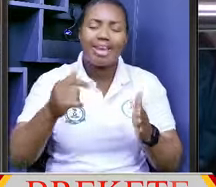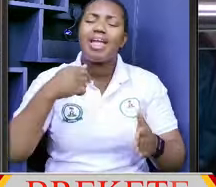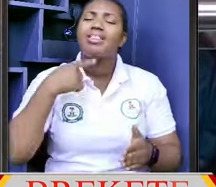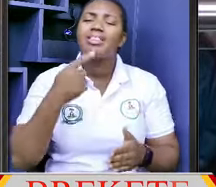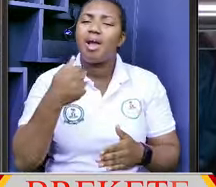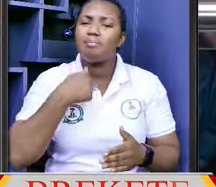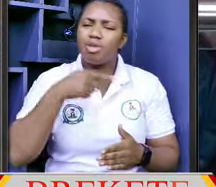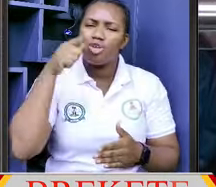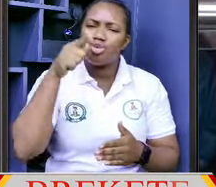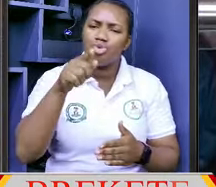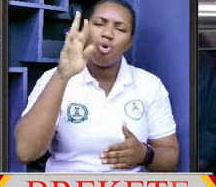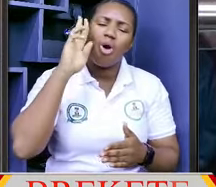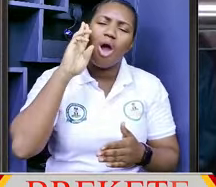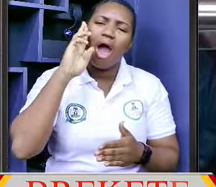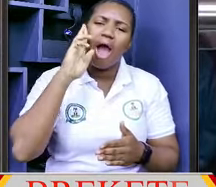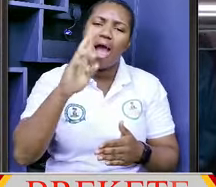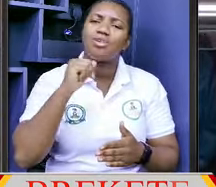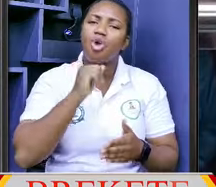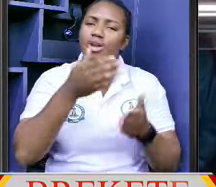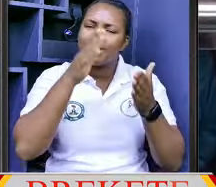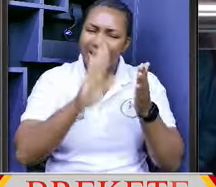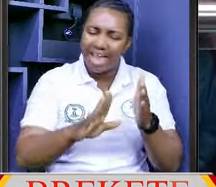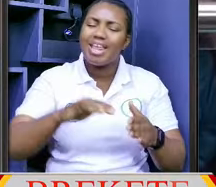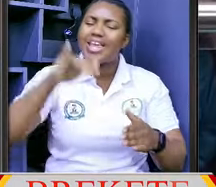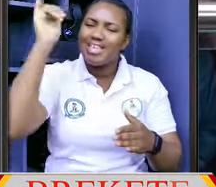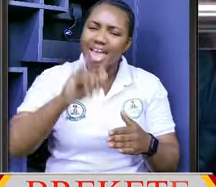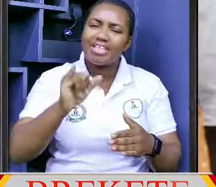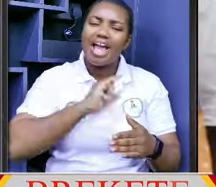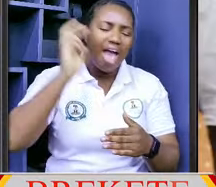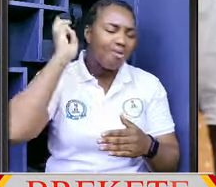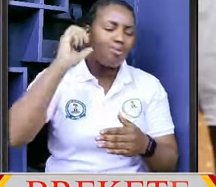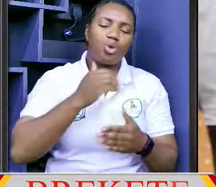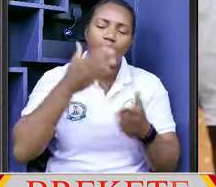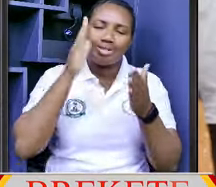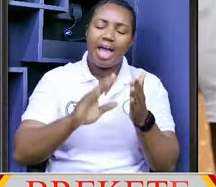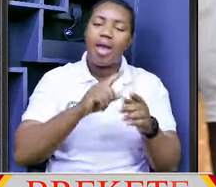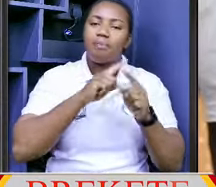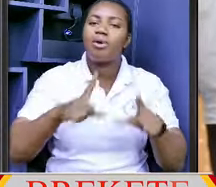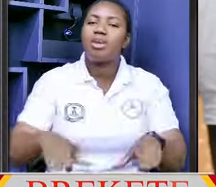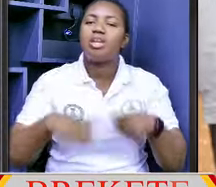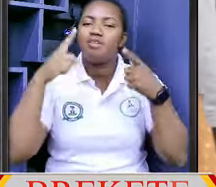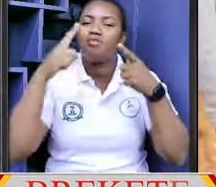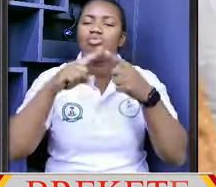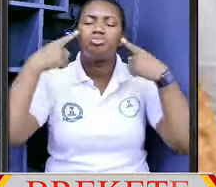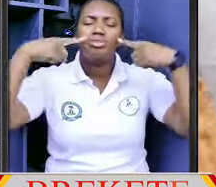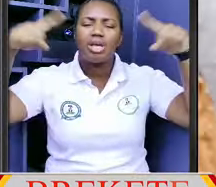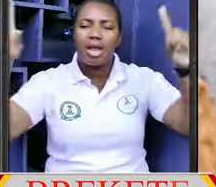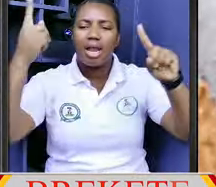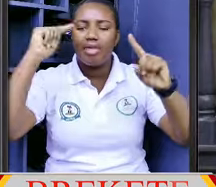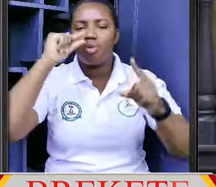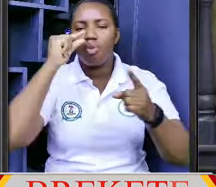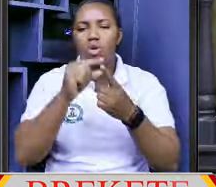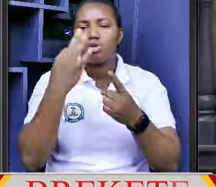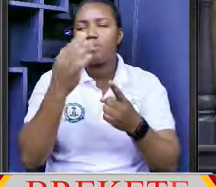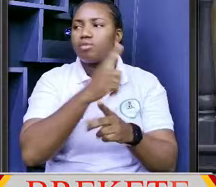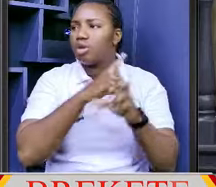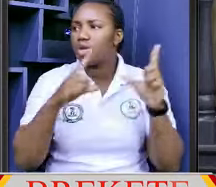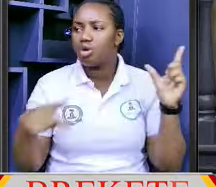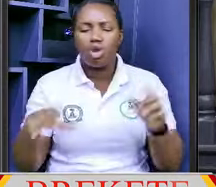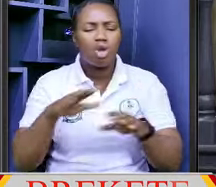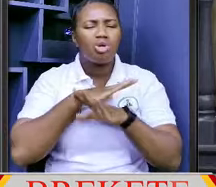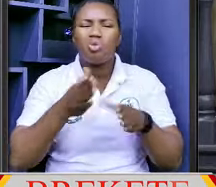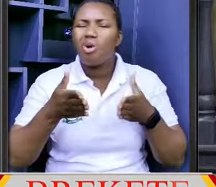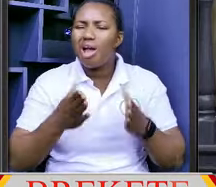dying, but I will live to declare the works of the Lord. Amen. In Jesus' name. Amen. Thank you. Amen. Thank you. Not allow anything